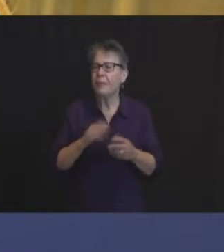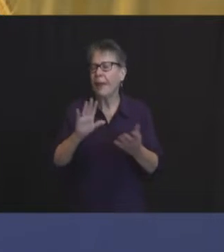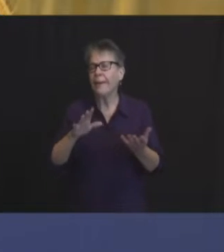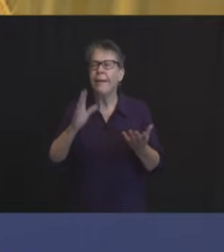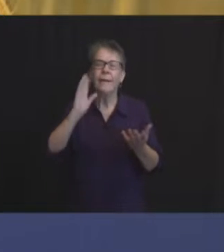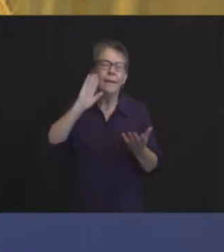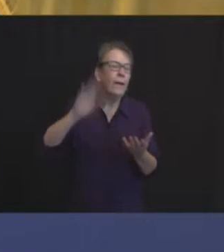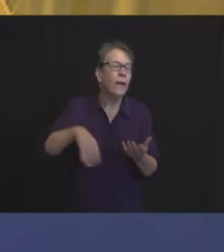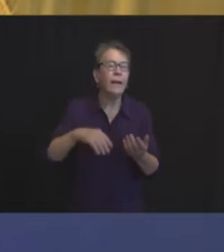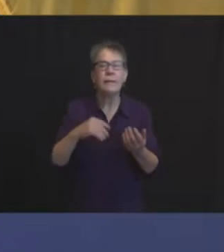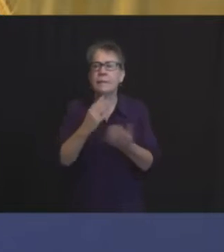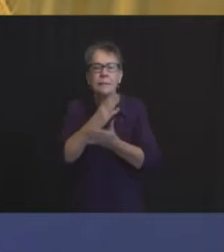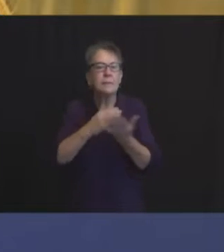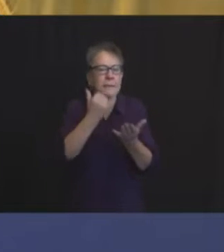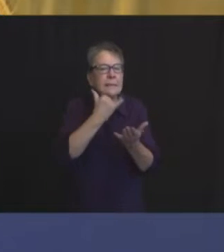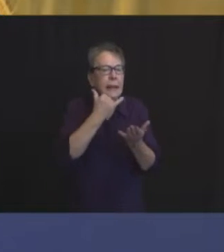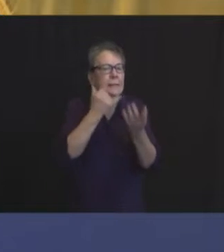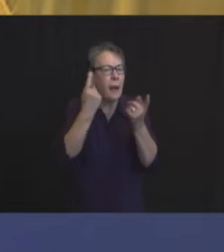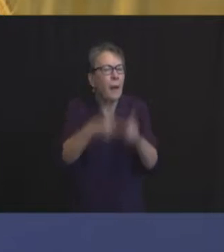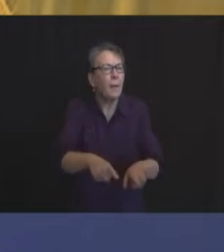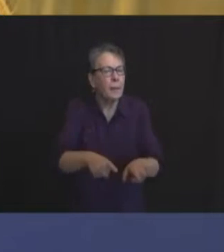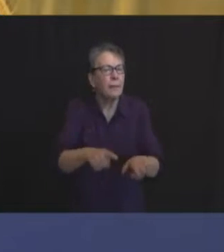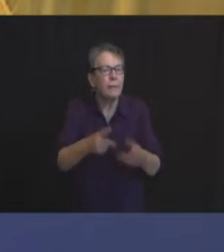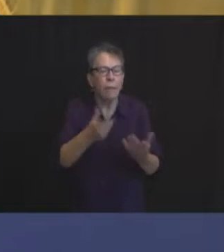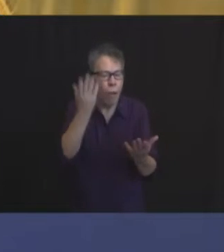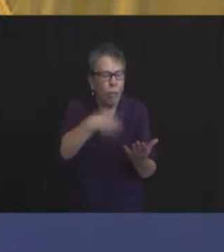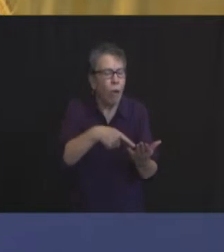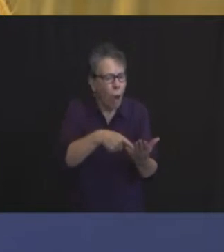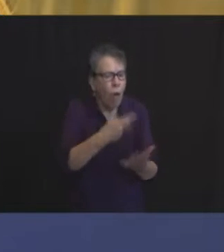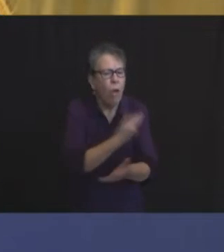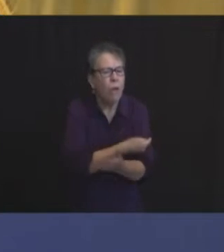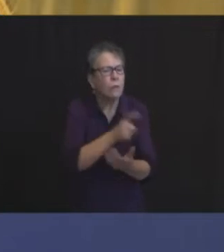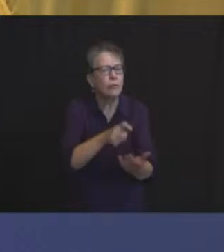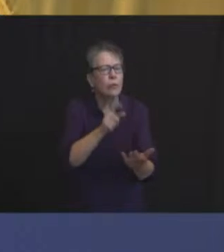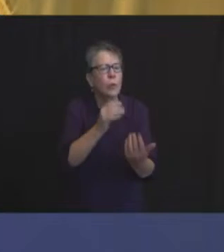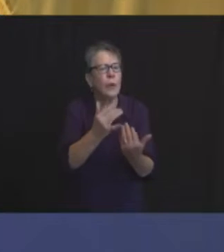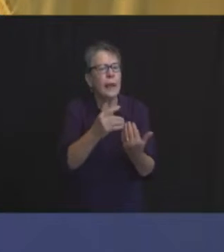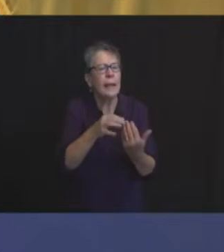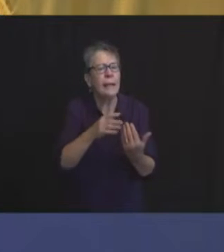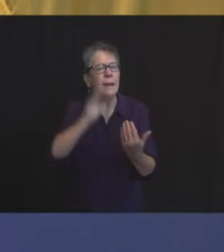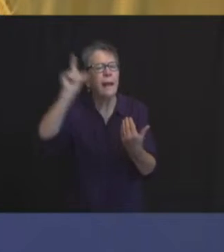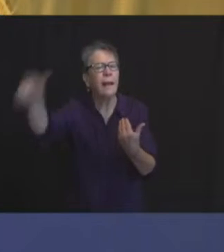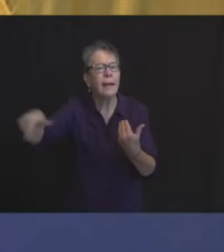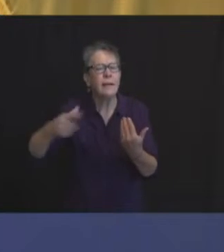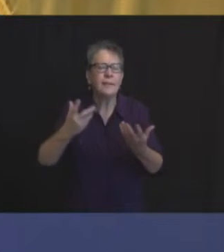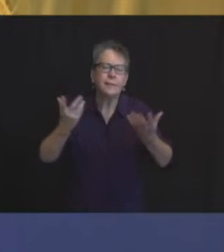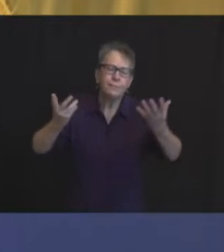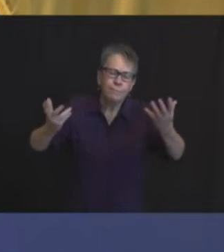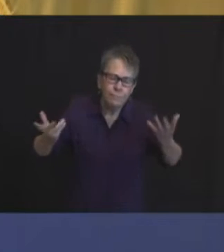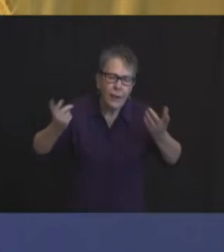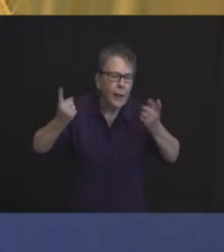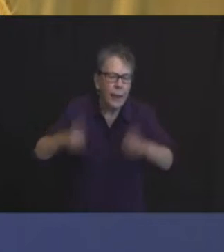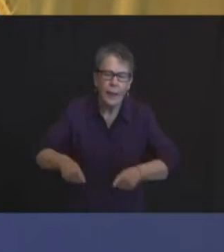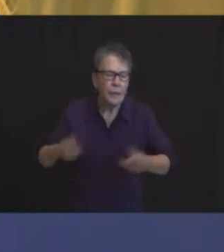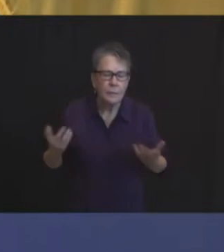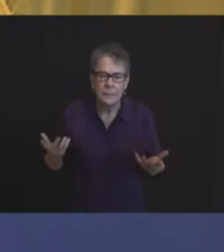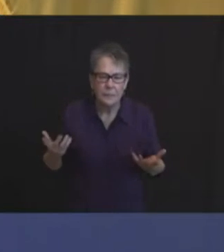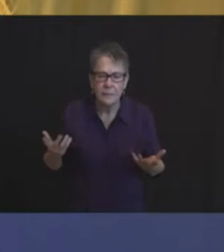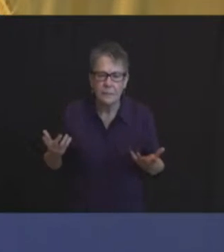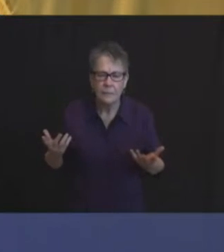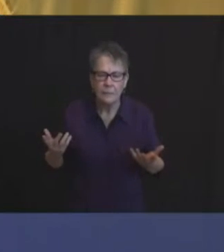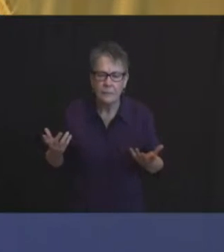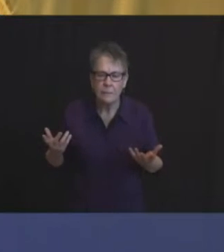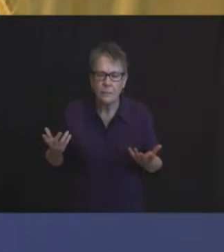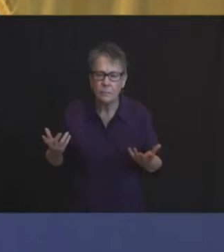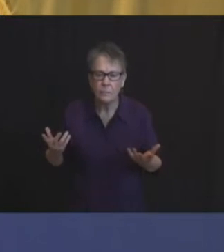Angelica, do you want to address, first of all, any school district, particularly one that is in an underserved community that's remote for a